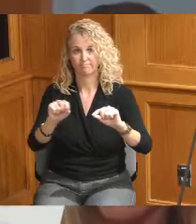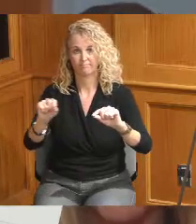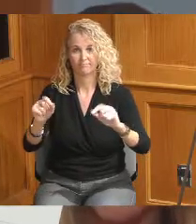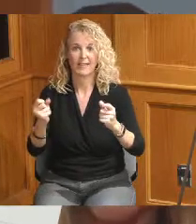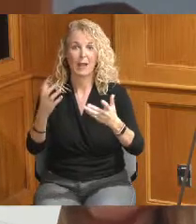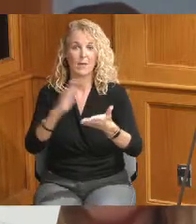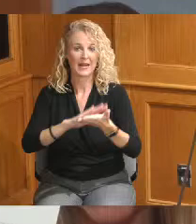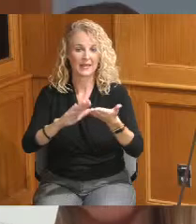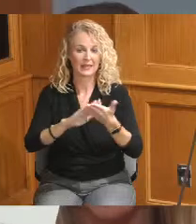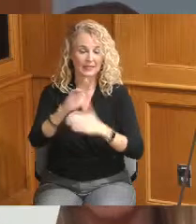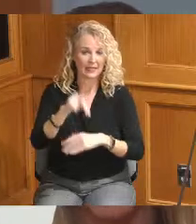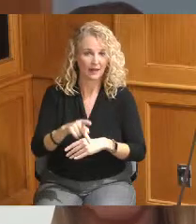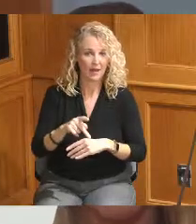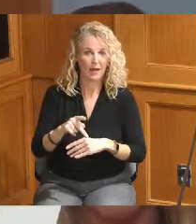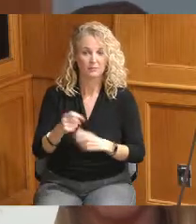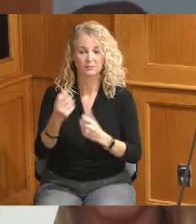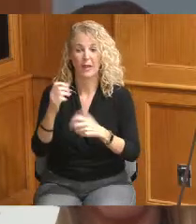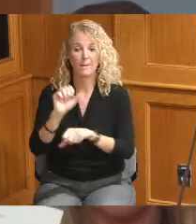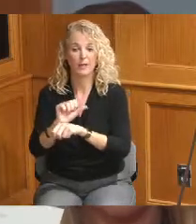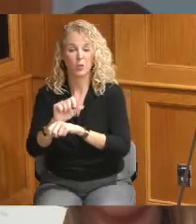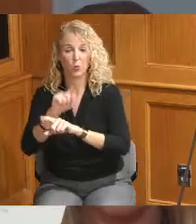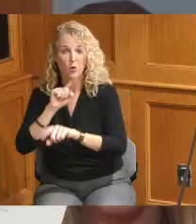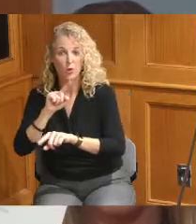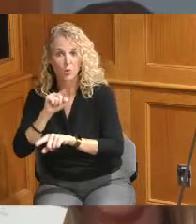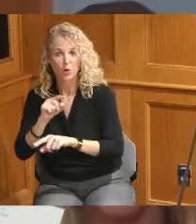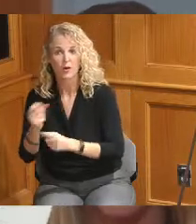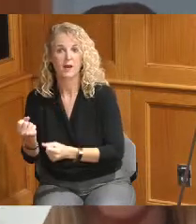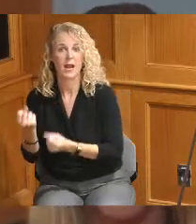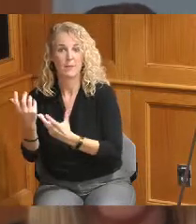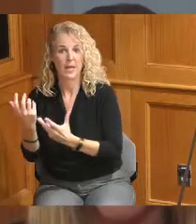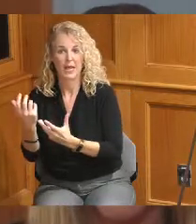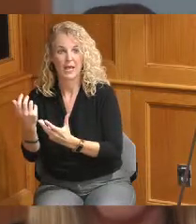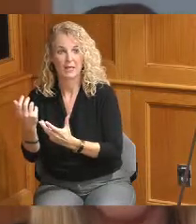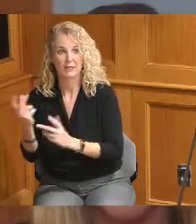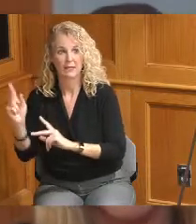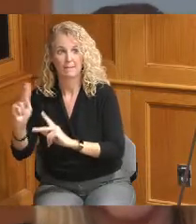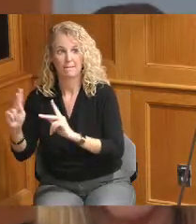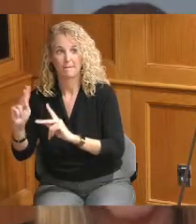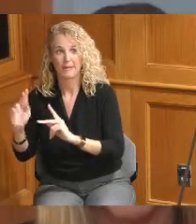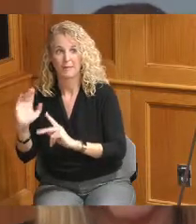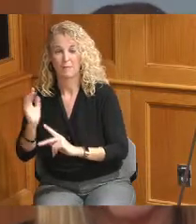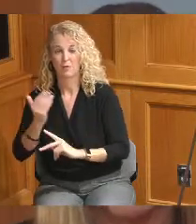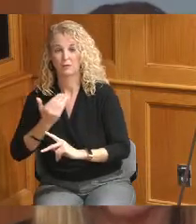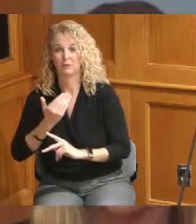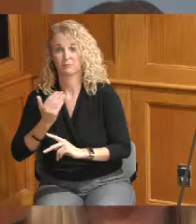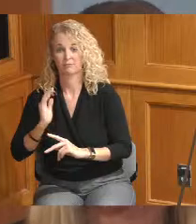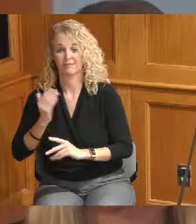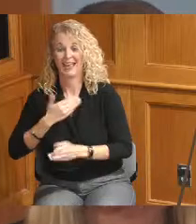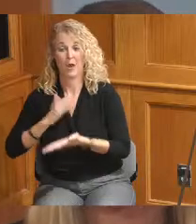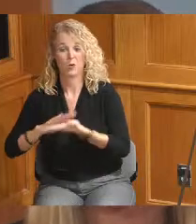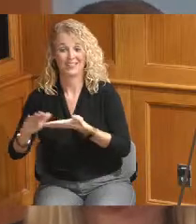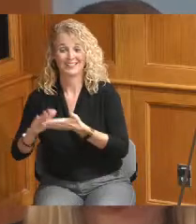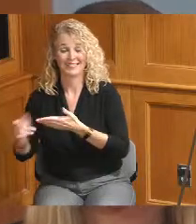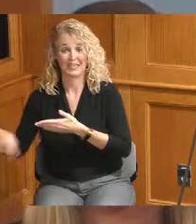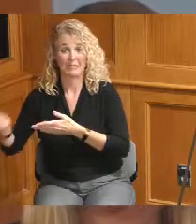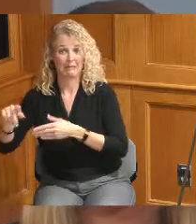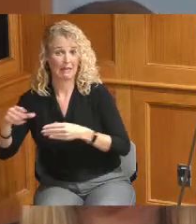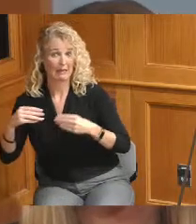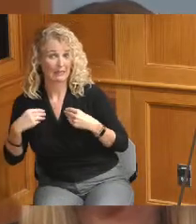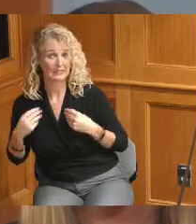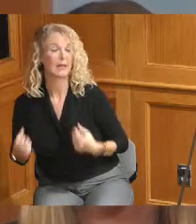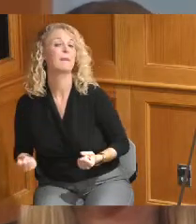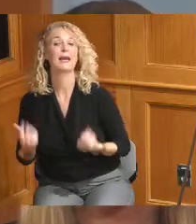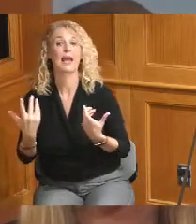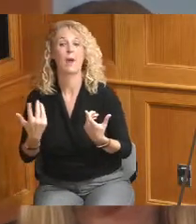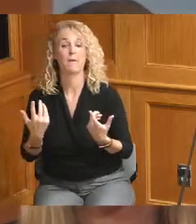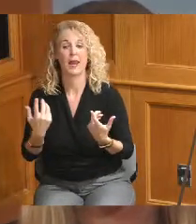done, the number of work orders we've done, the number of people that accepted cleanings, and then the number of settlement